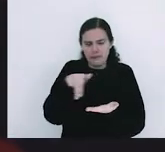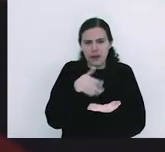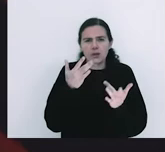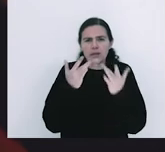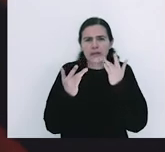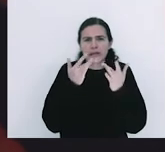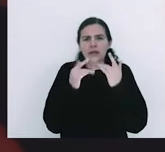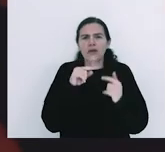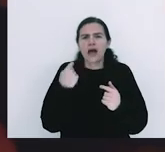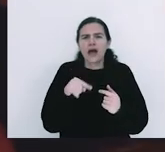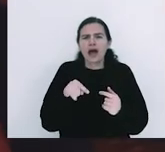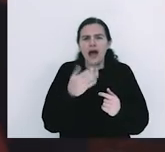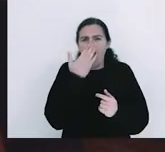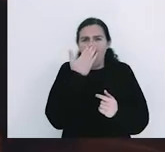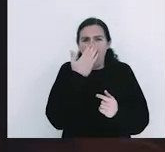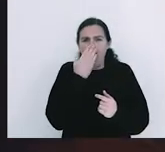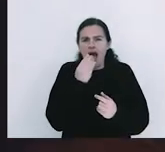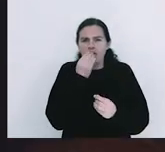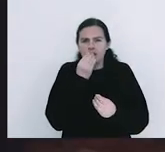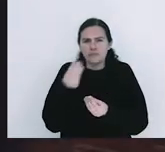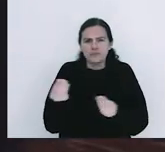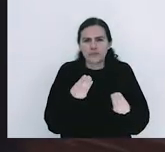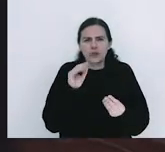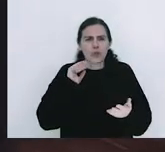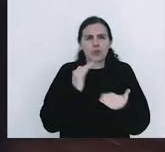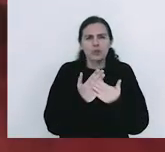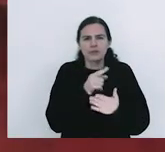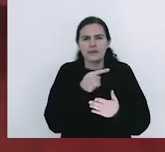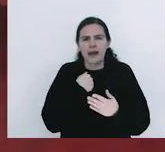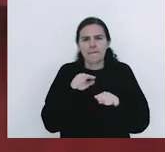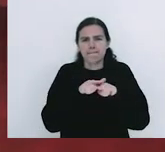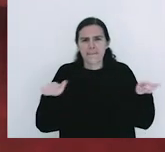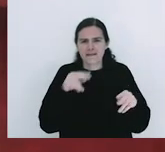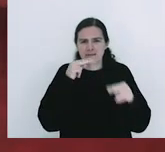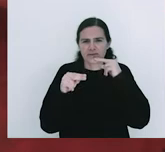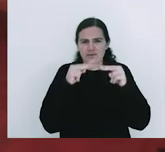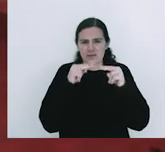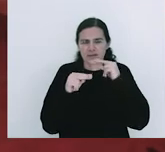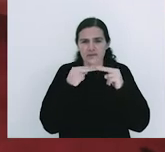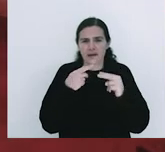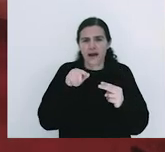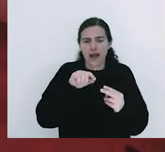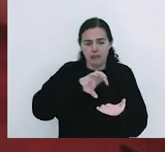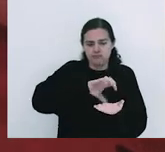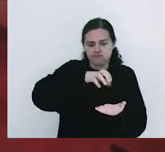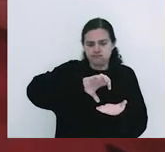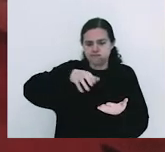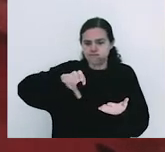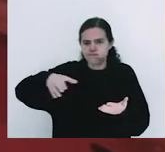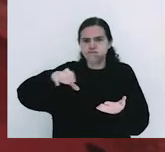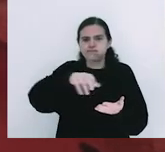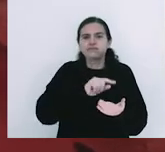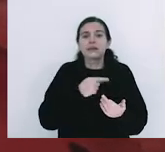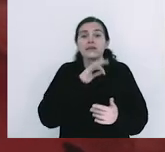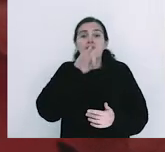in which you have like the Last Supper, you have the dining table, and these globes are the